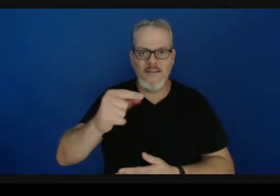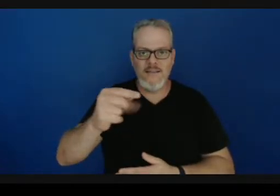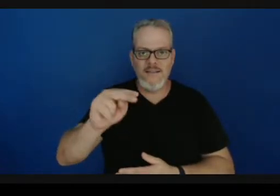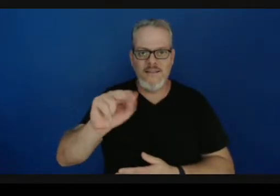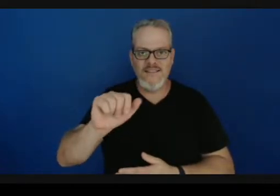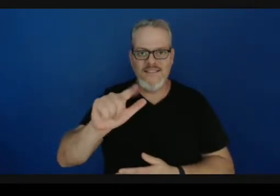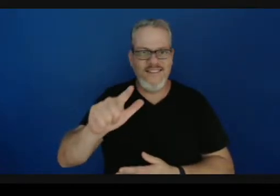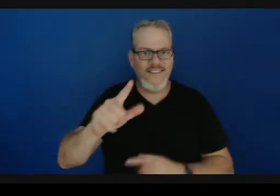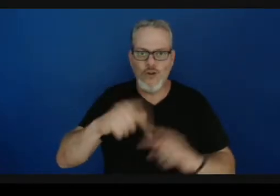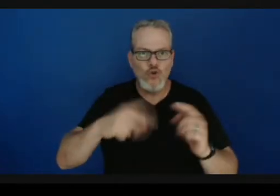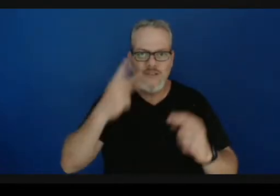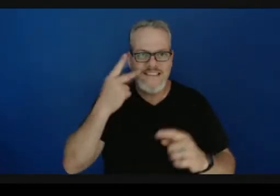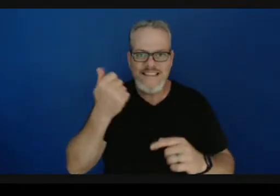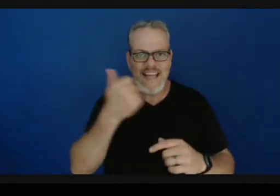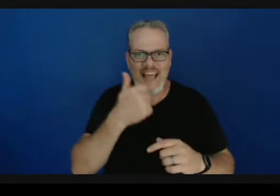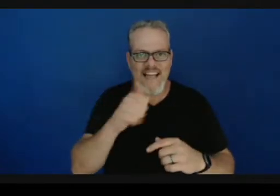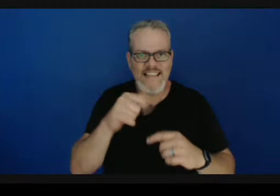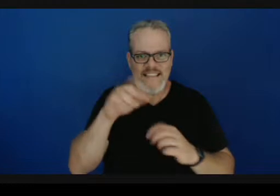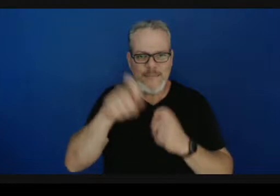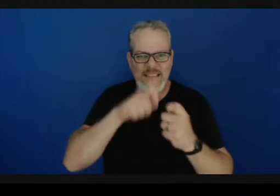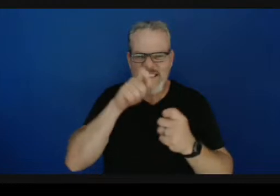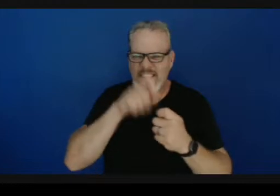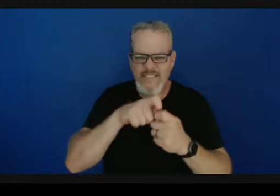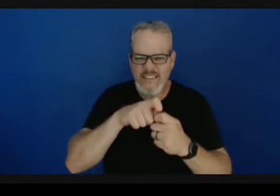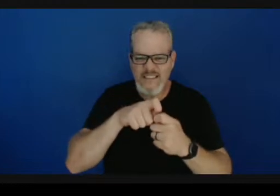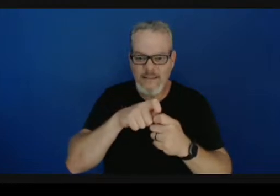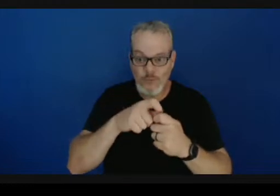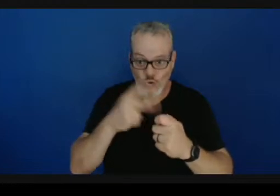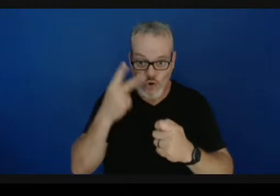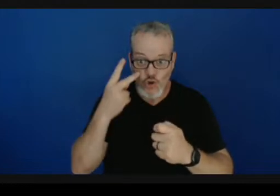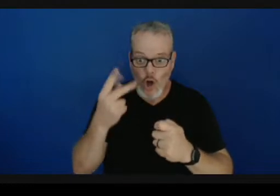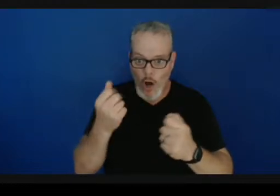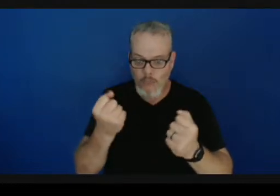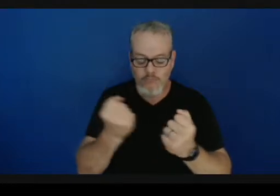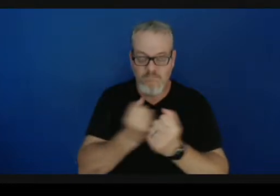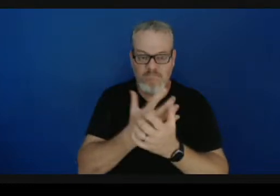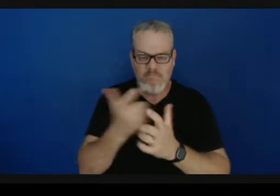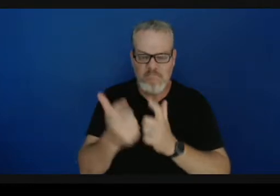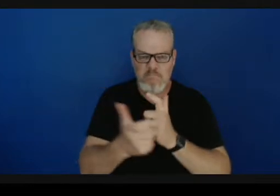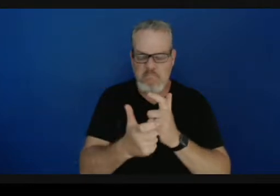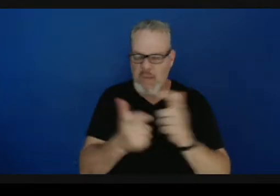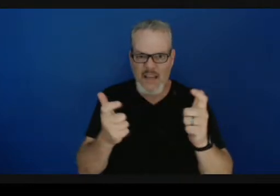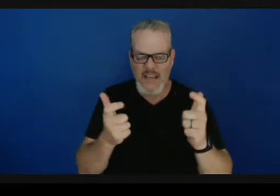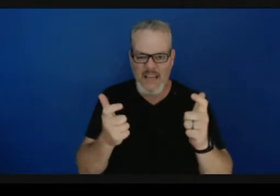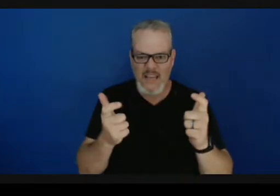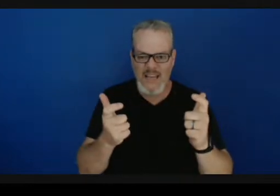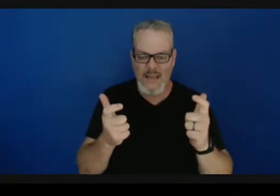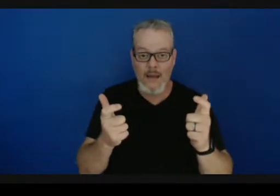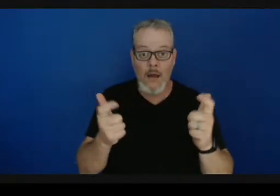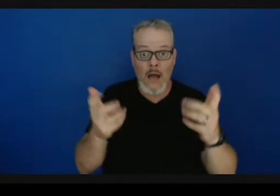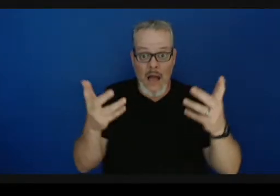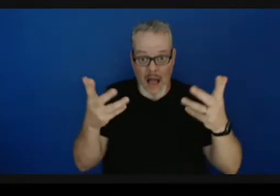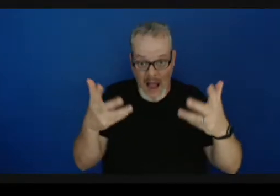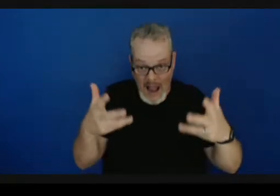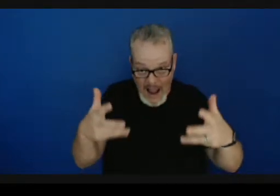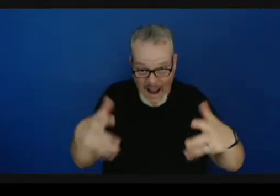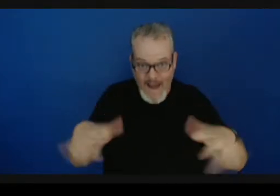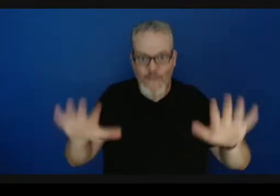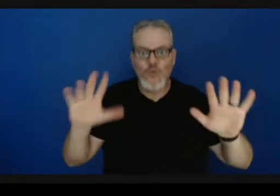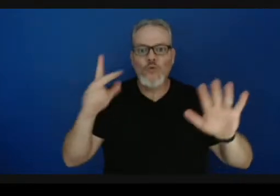or structure within it. We just knew that there was something massive happening up there. But after the fact, we have pictures of the